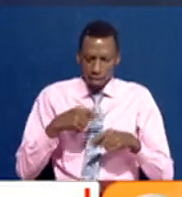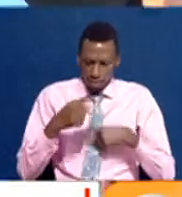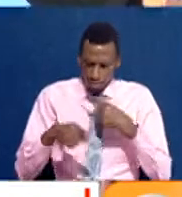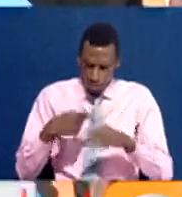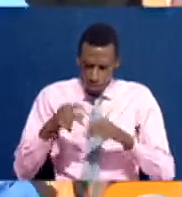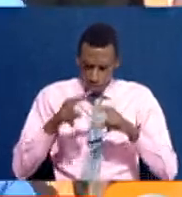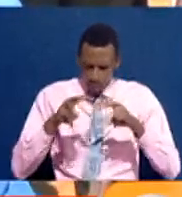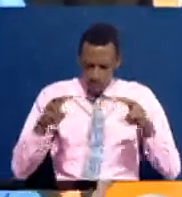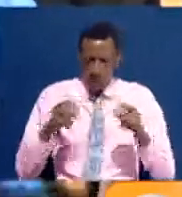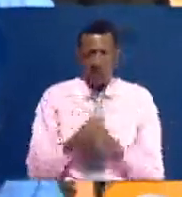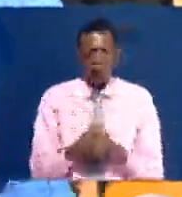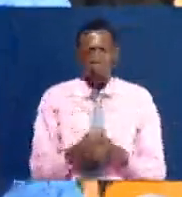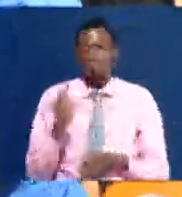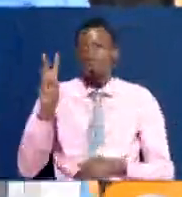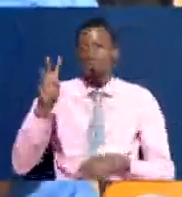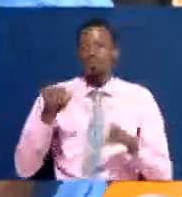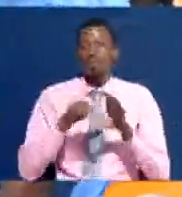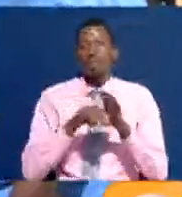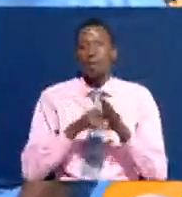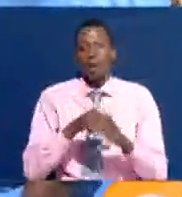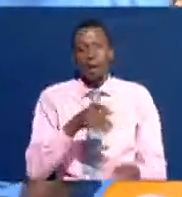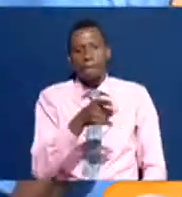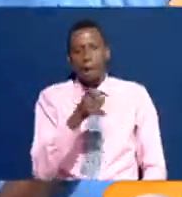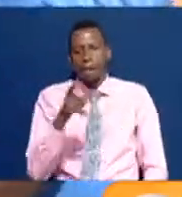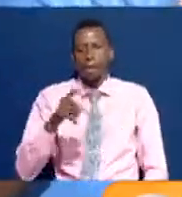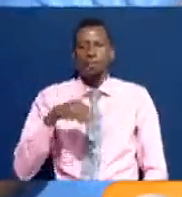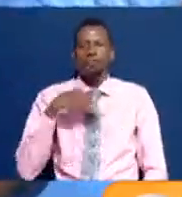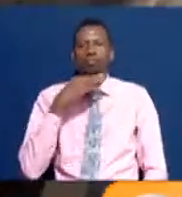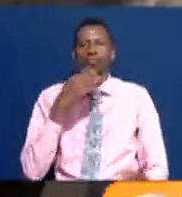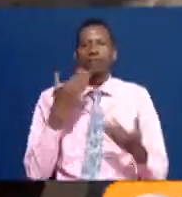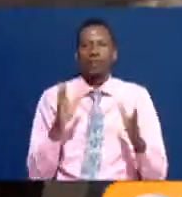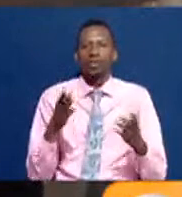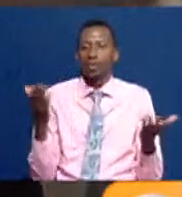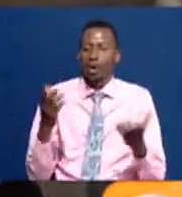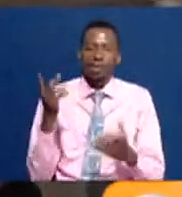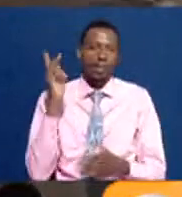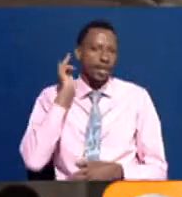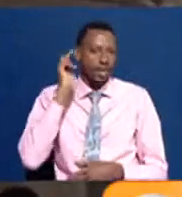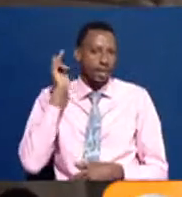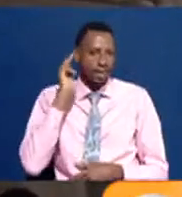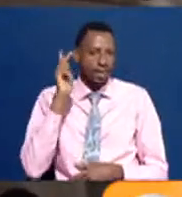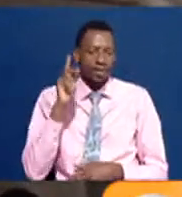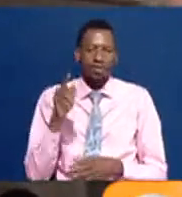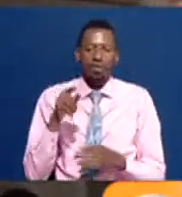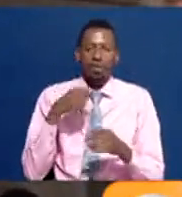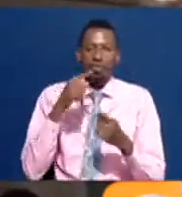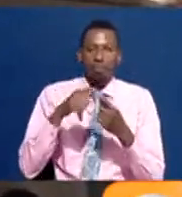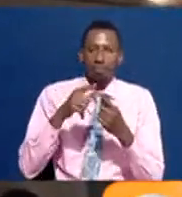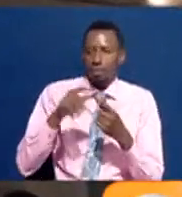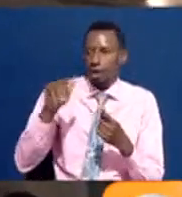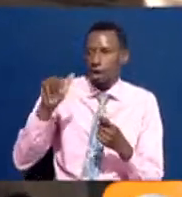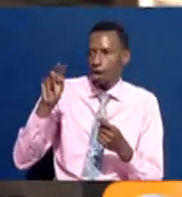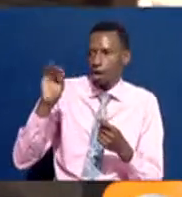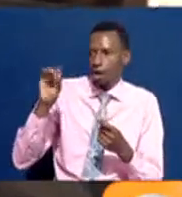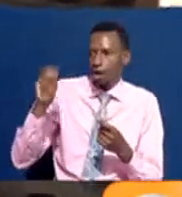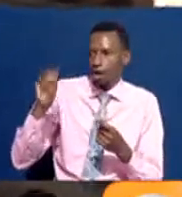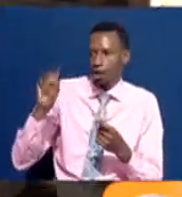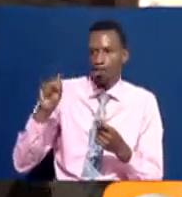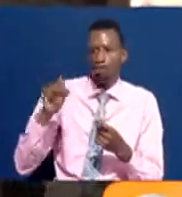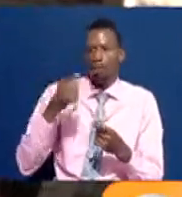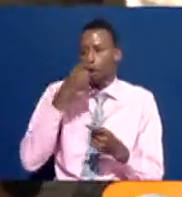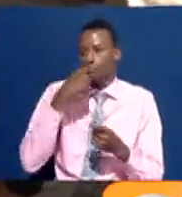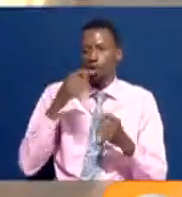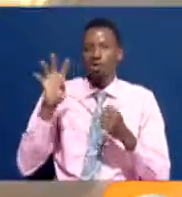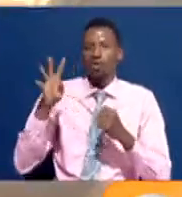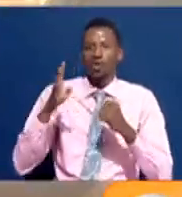them. Two members of the gang shot dead at Konambaya in Bonchari, Kisii, are Amos Wanzatu Suguta, a